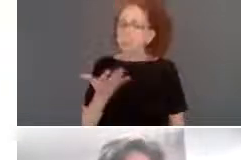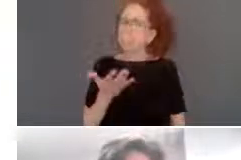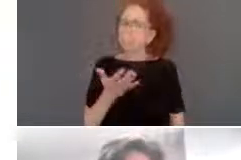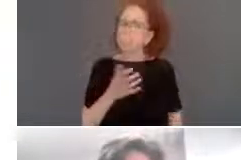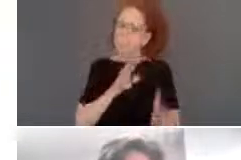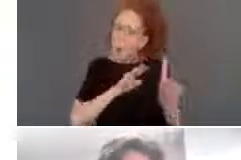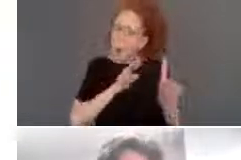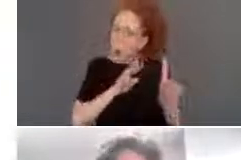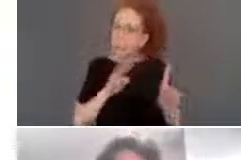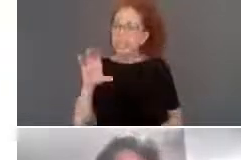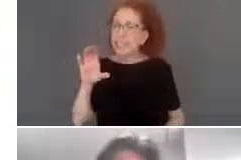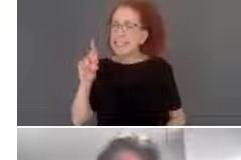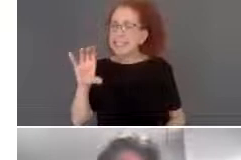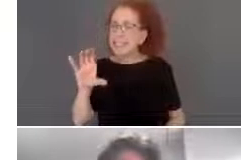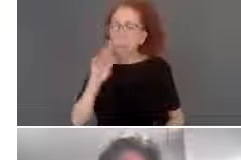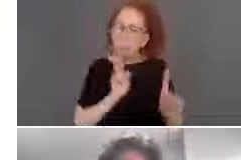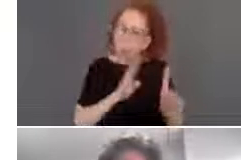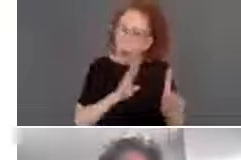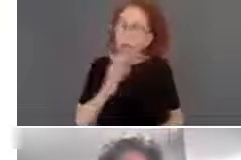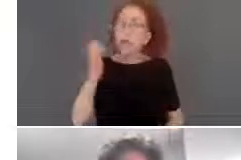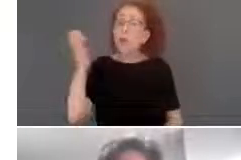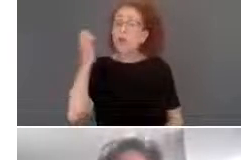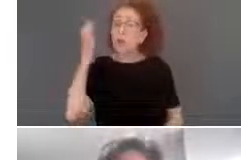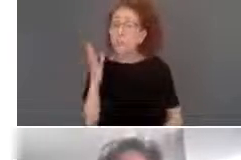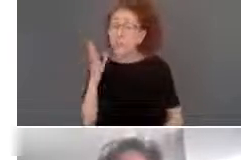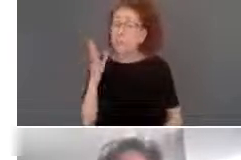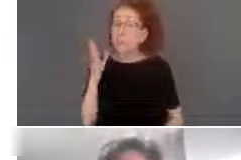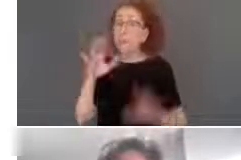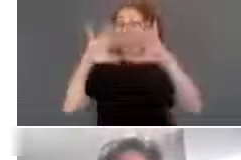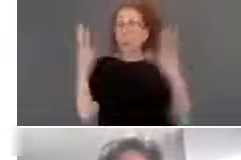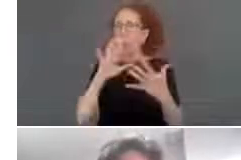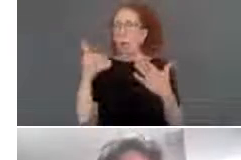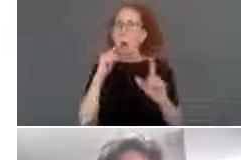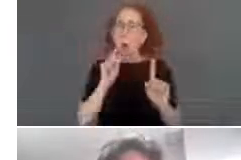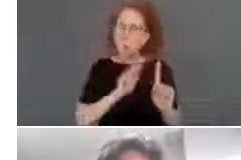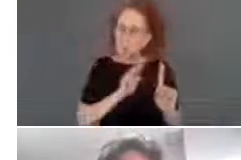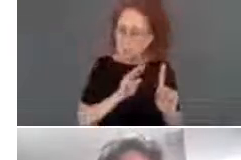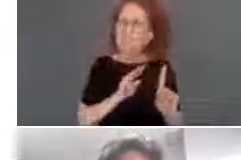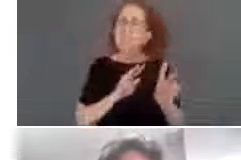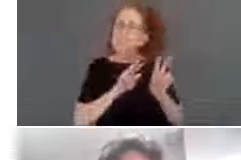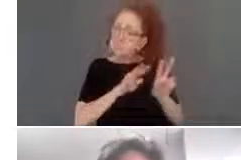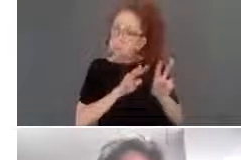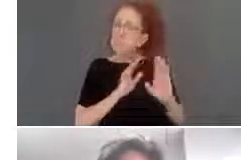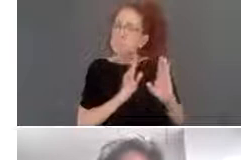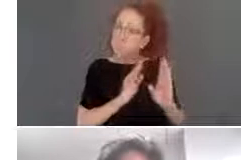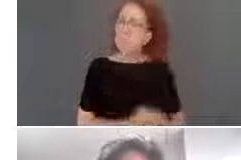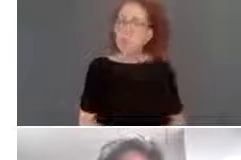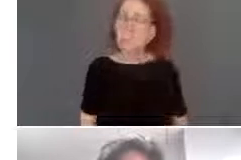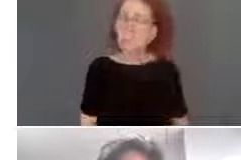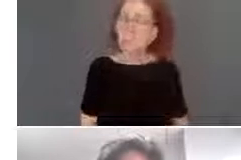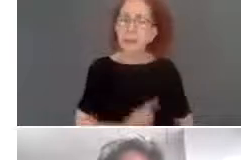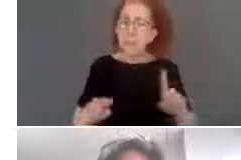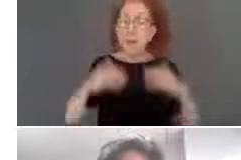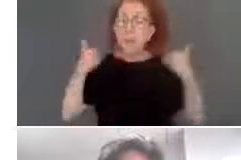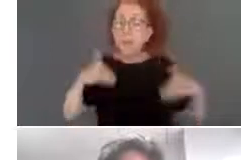that the CDC and the European authorities and worldwide, the WHO keep an eye on, but are not